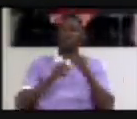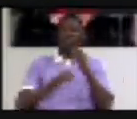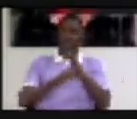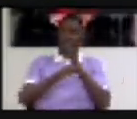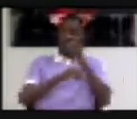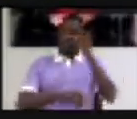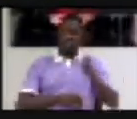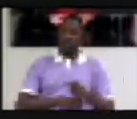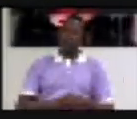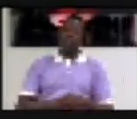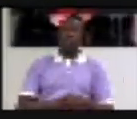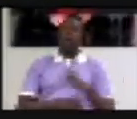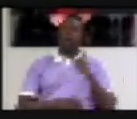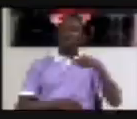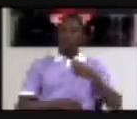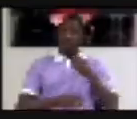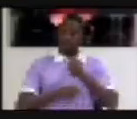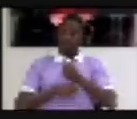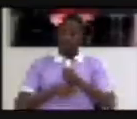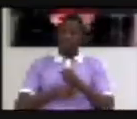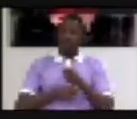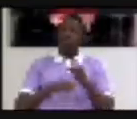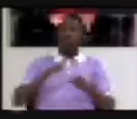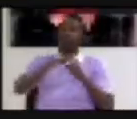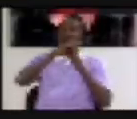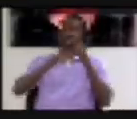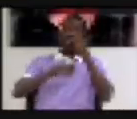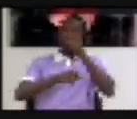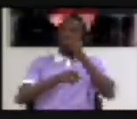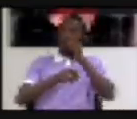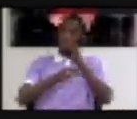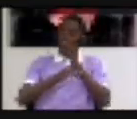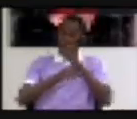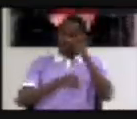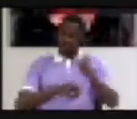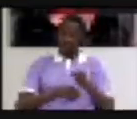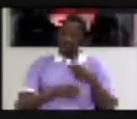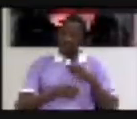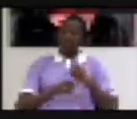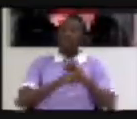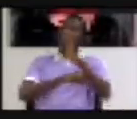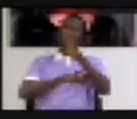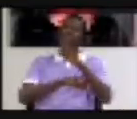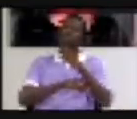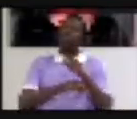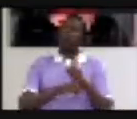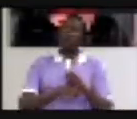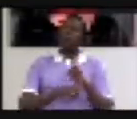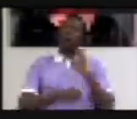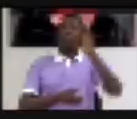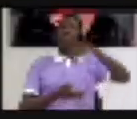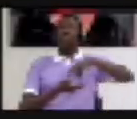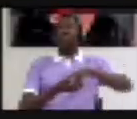After becoming a qualified teacher, I was posted to Crab Island Junior Secondary Technical School to head the sport